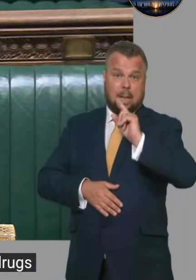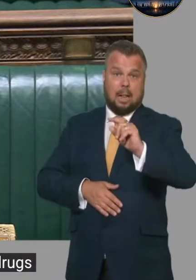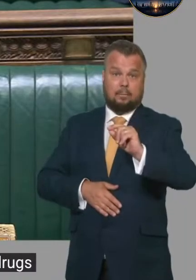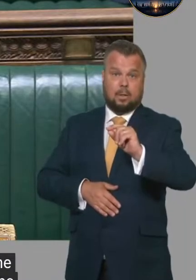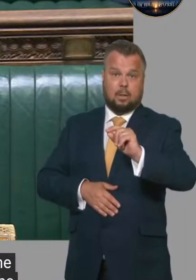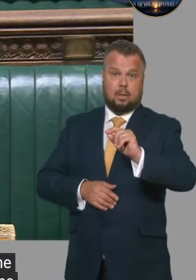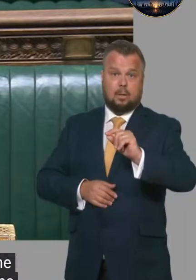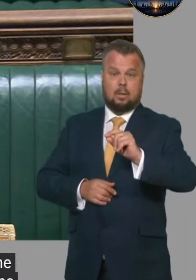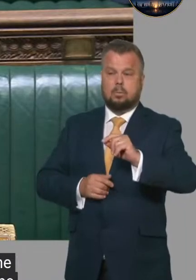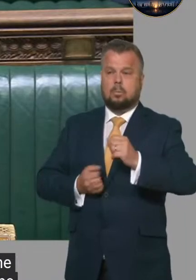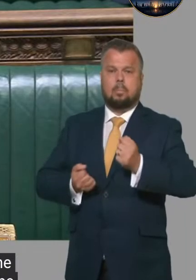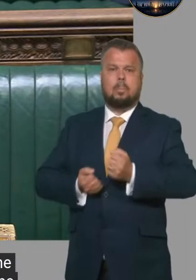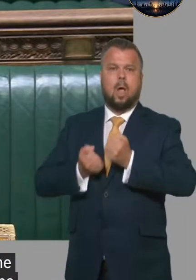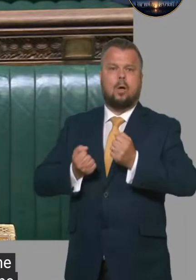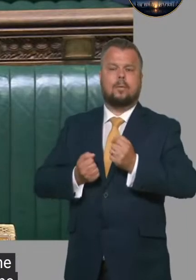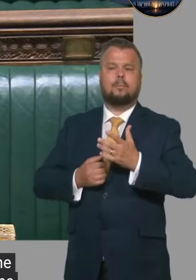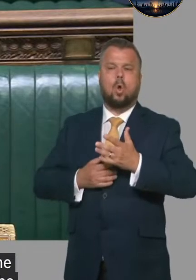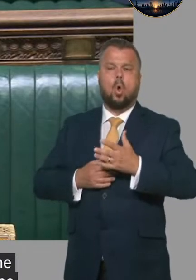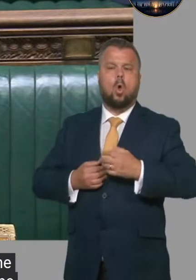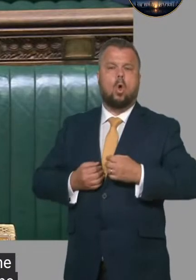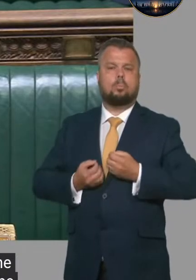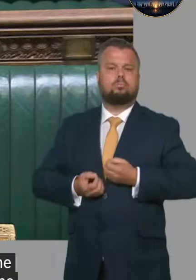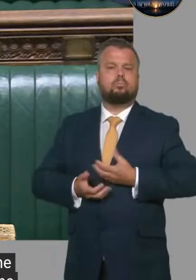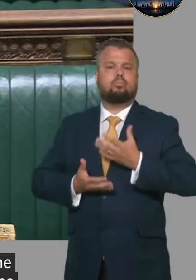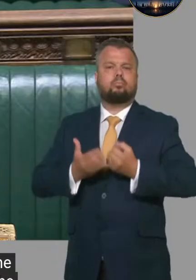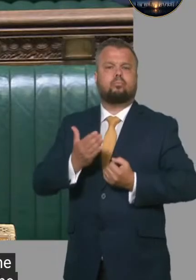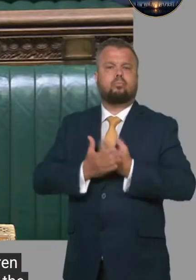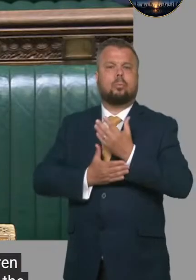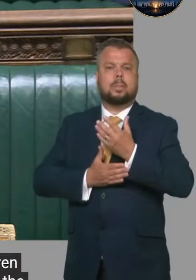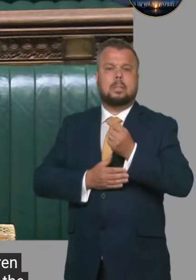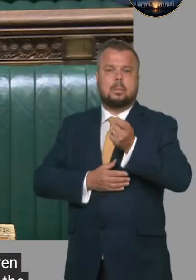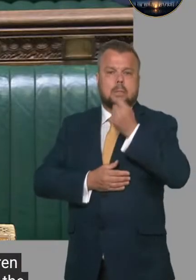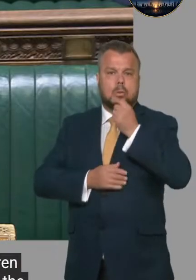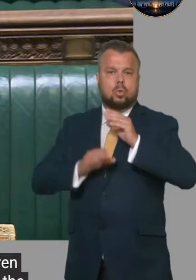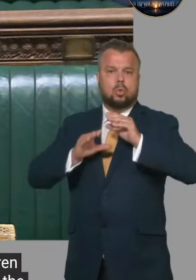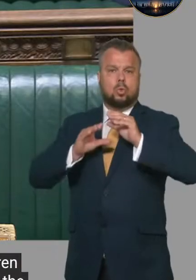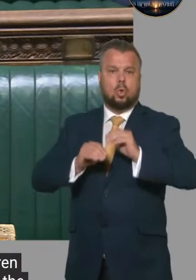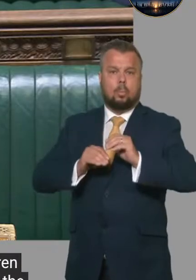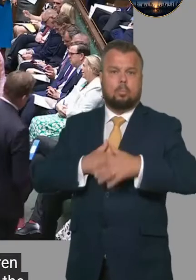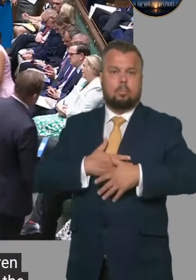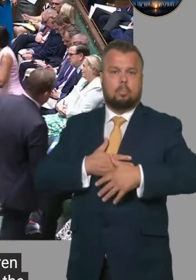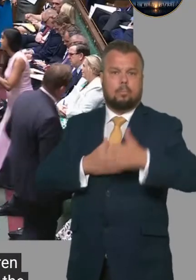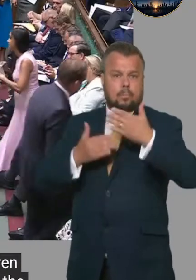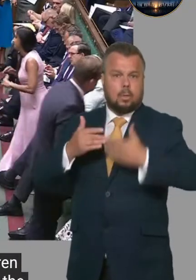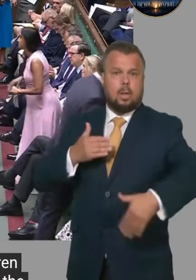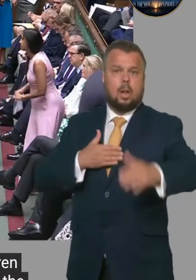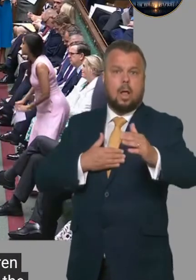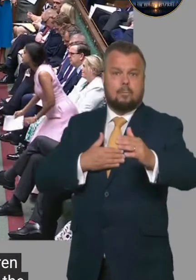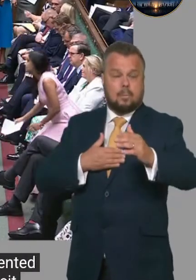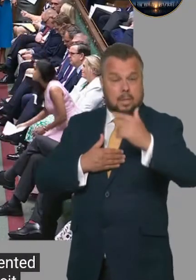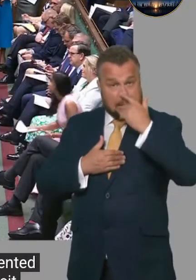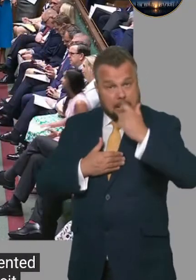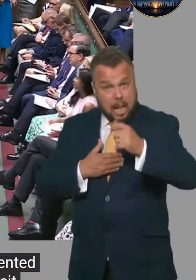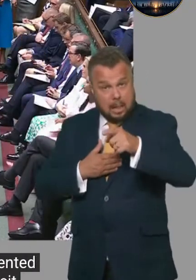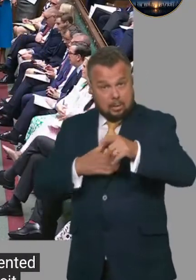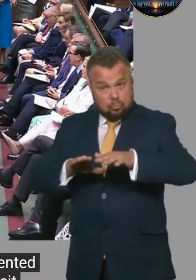right with her. So will she do the right thing and tell the Health Secretary to stop the puberty-blocking trial?